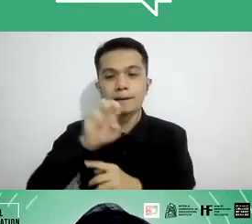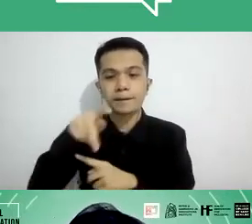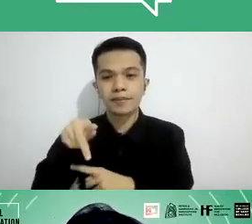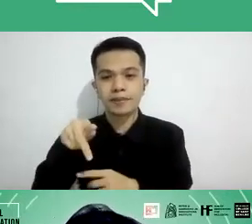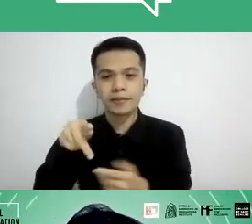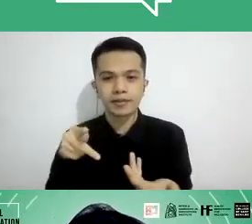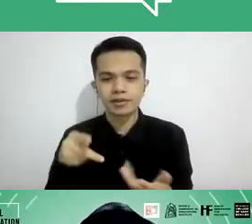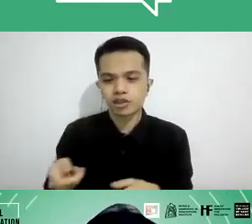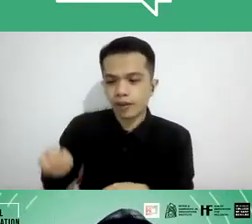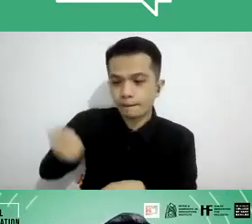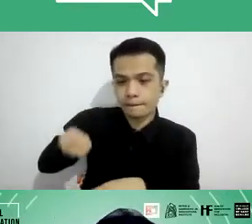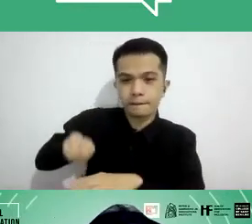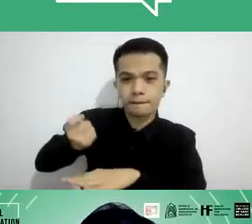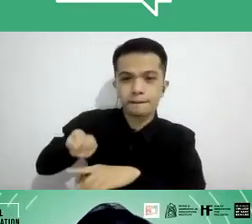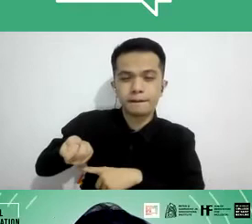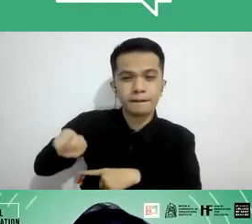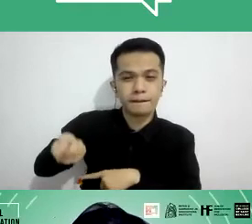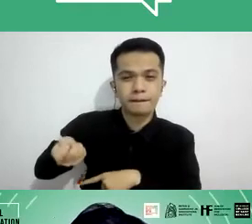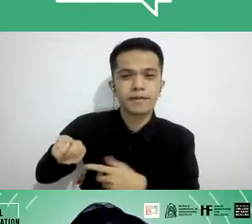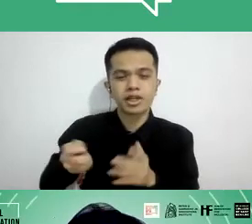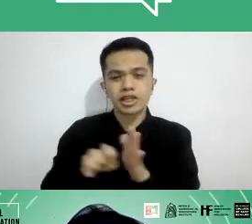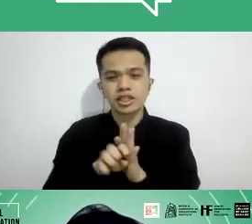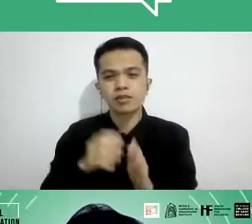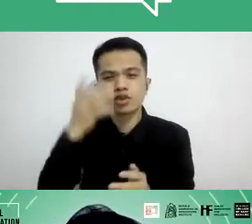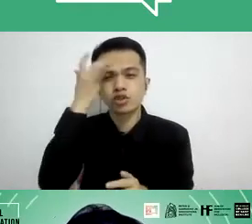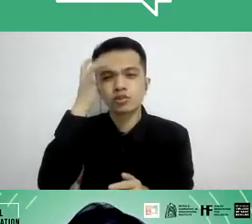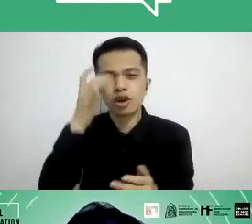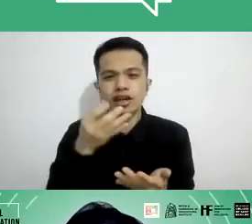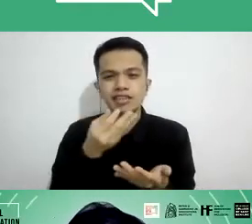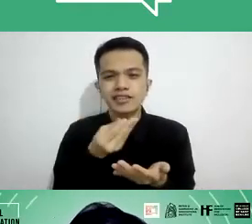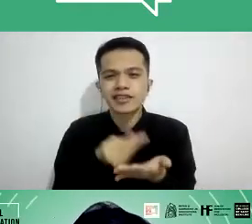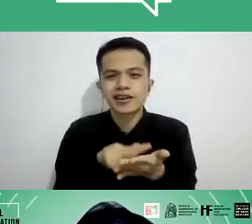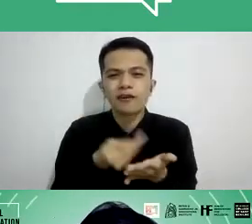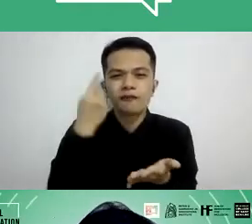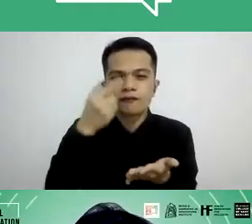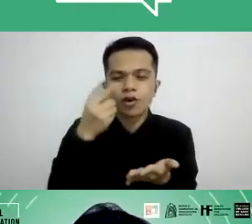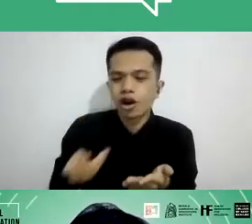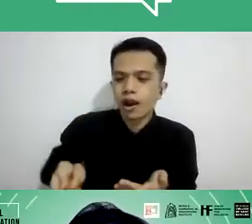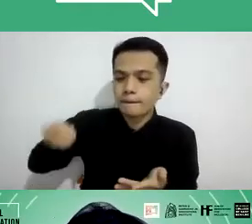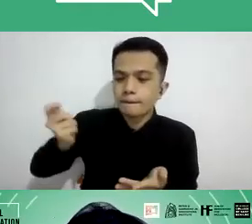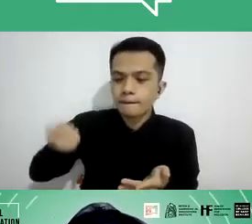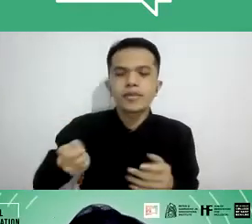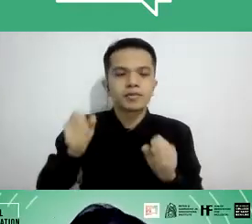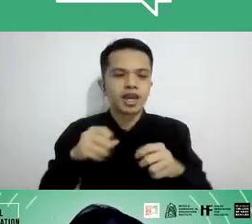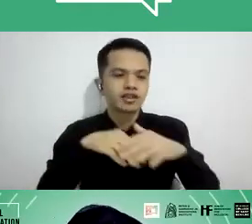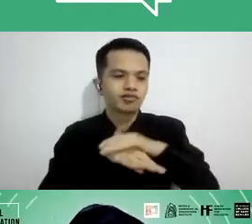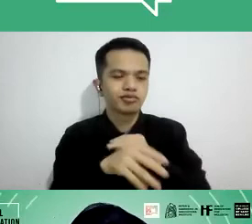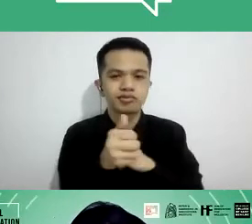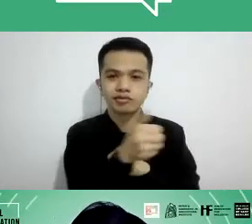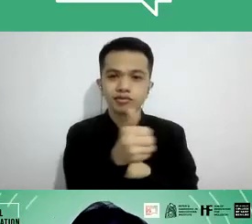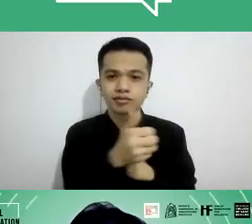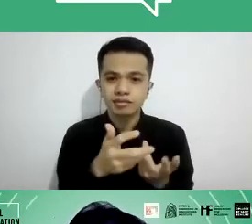are RFIDs or in some way a smart currency way of paying for for transportation. Even